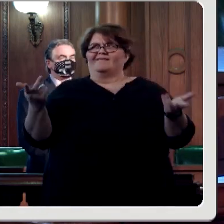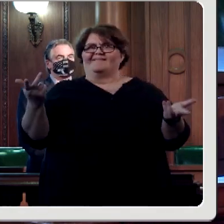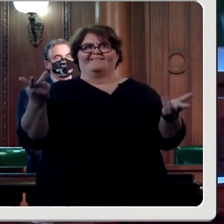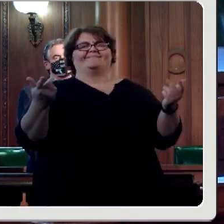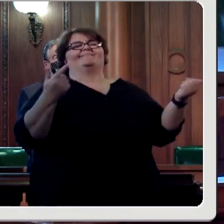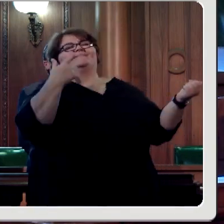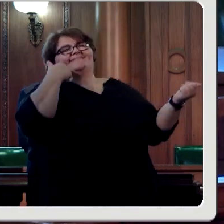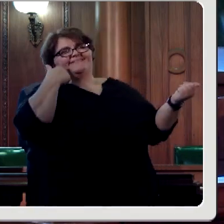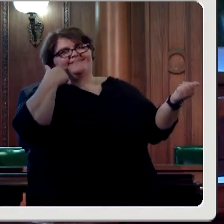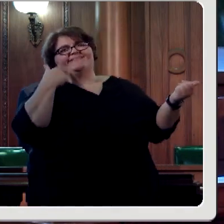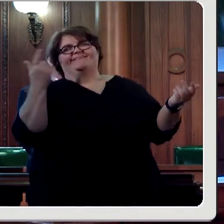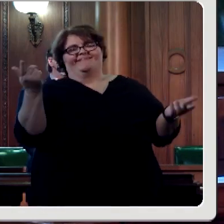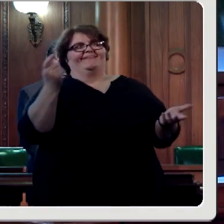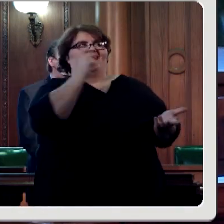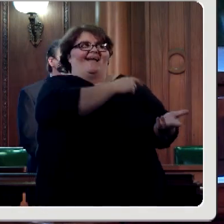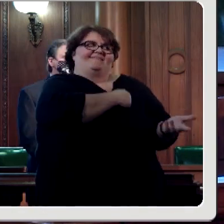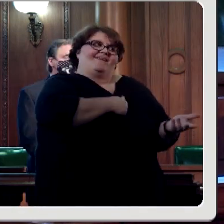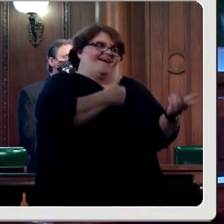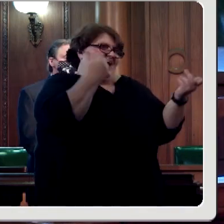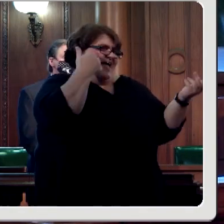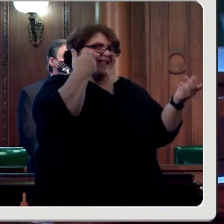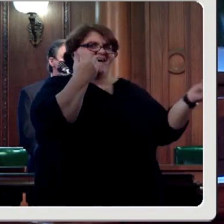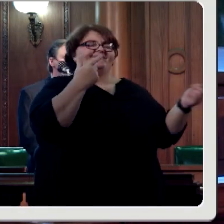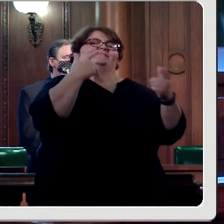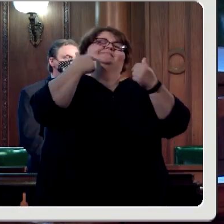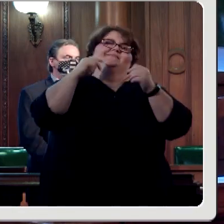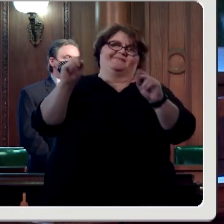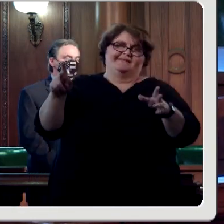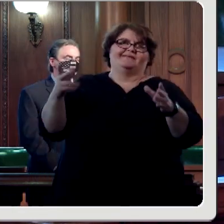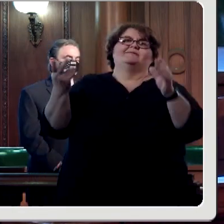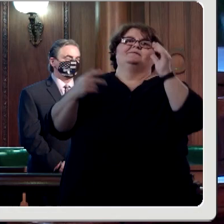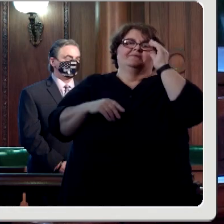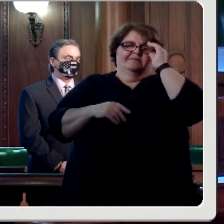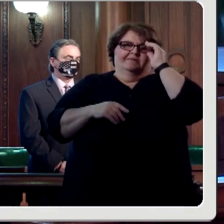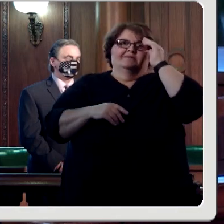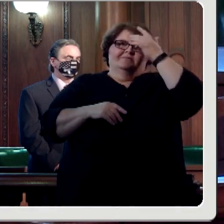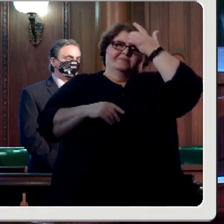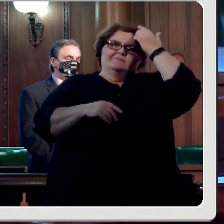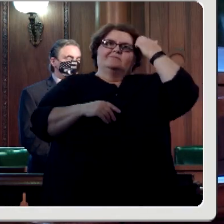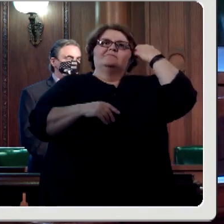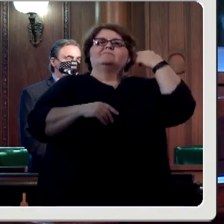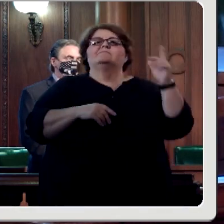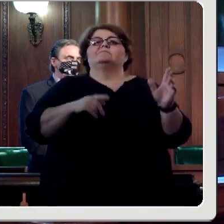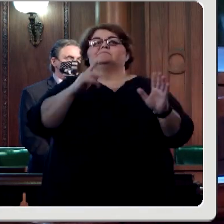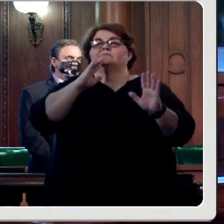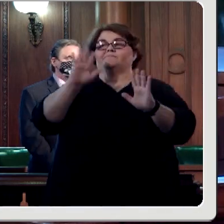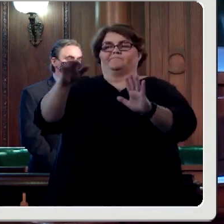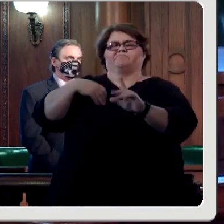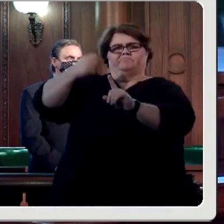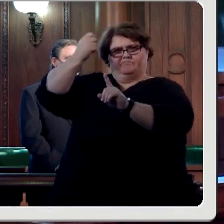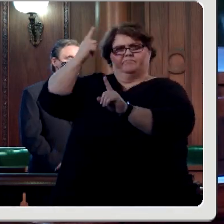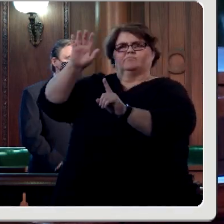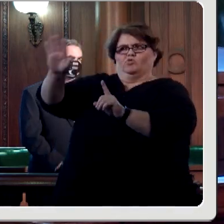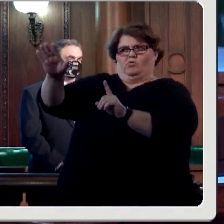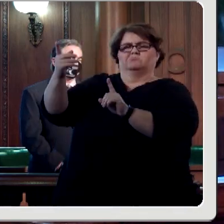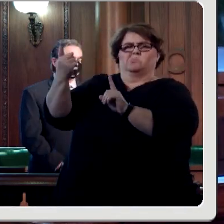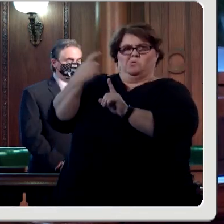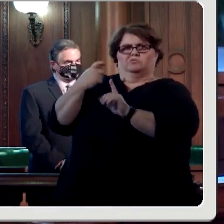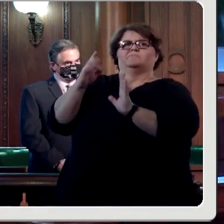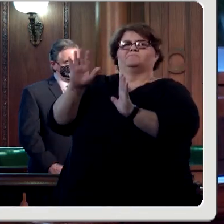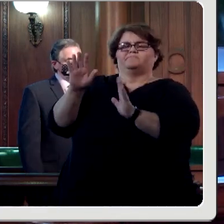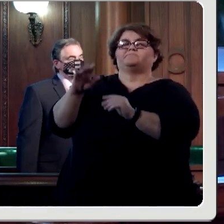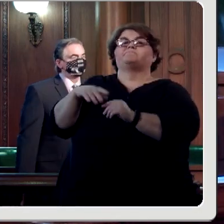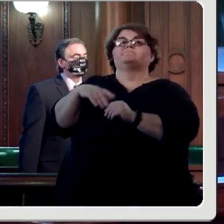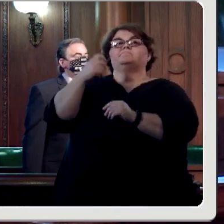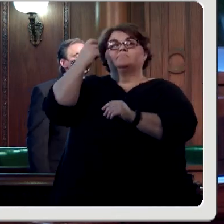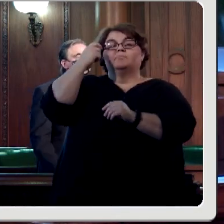try. Let me see if I can rephrase your question. It's my understanding of what you're asking is that it